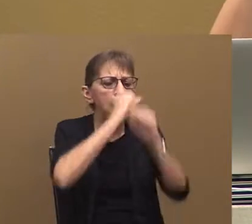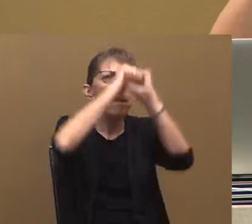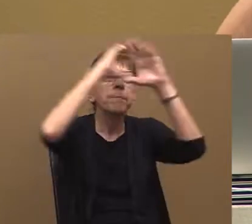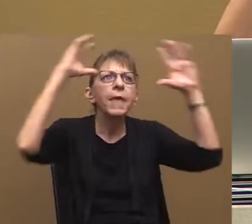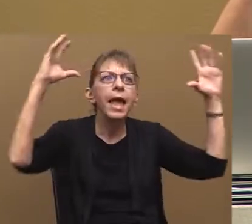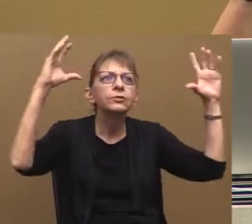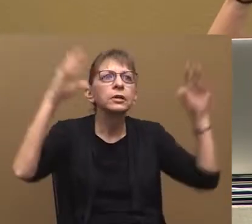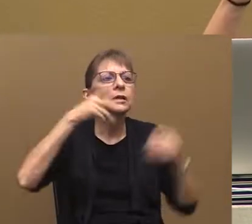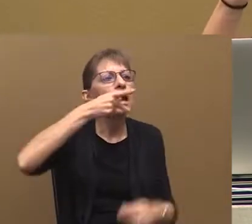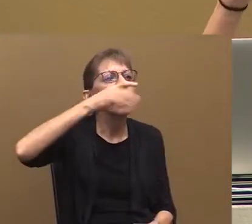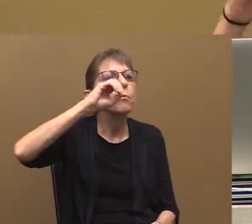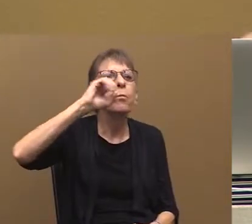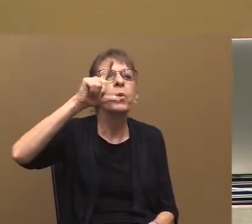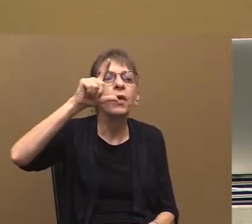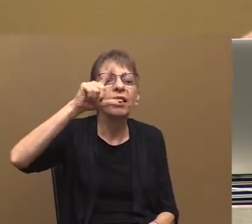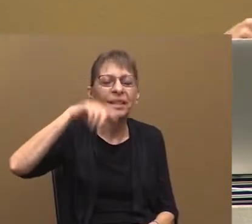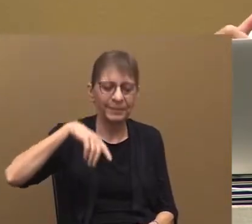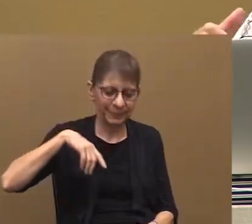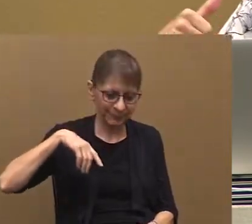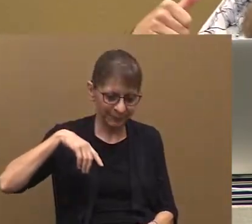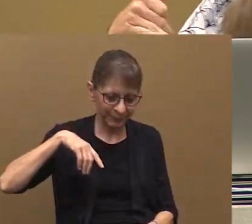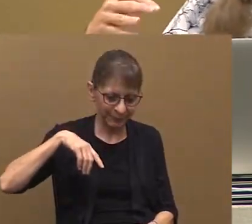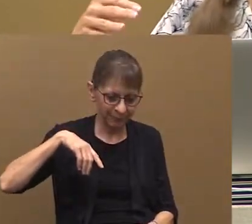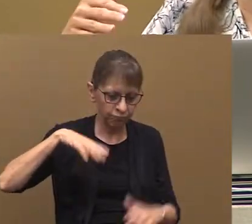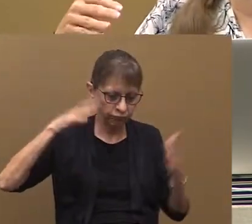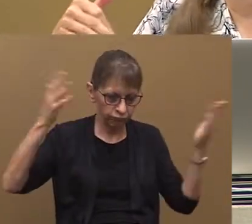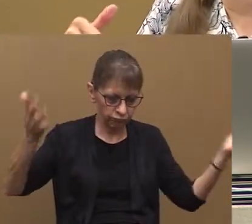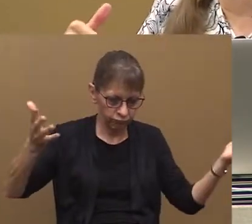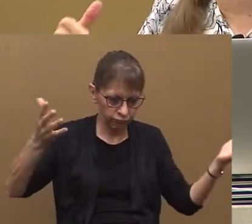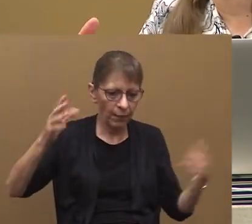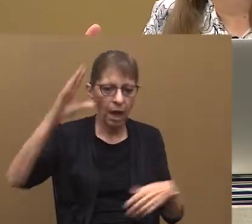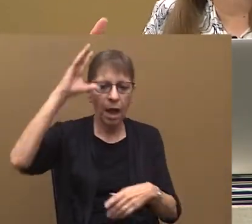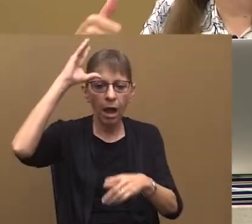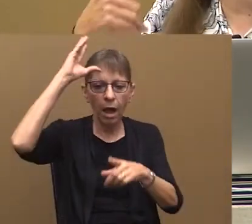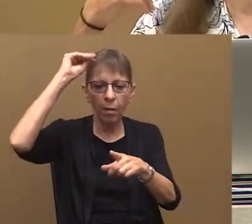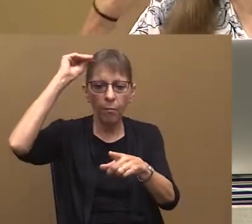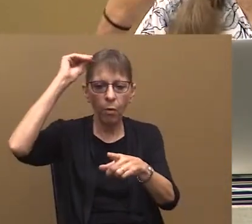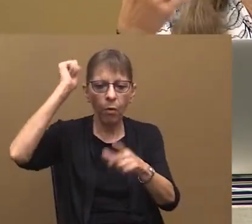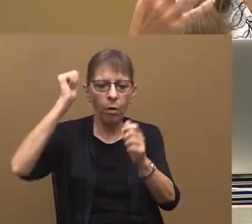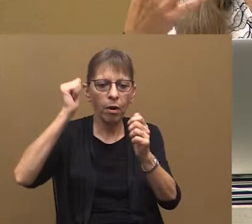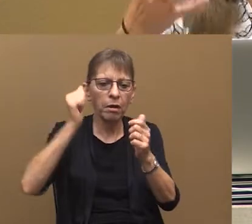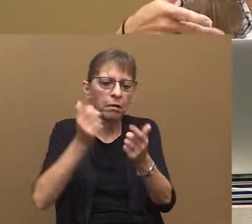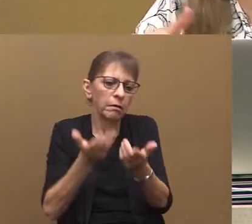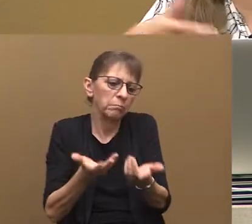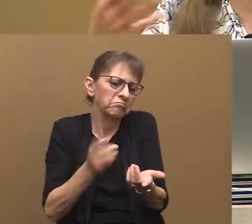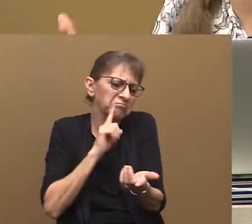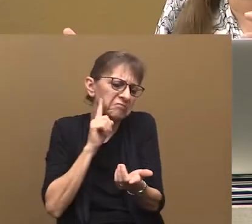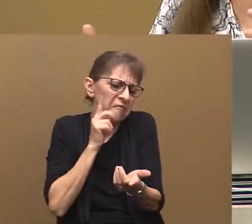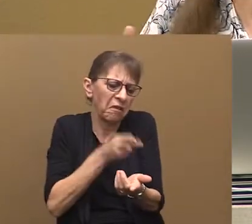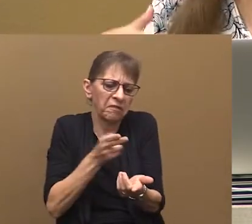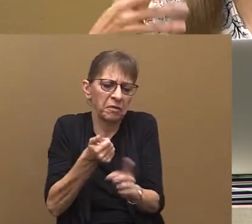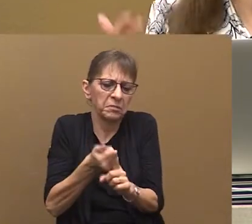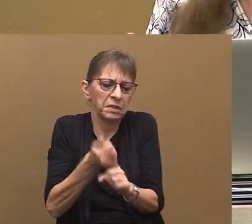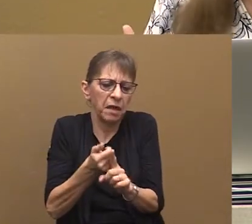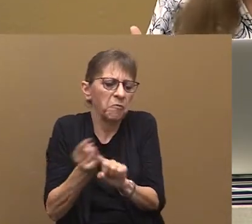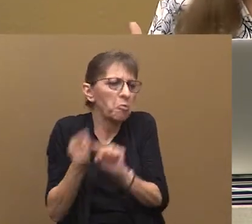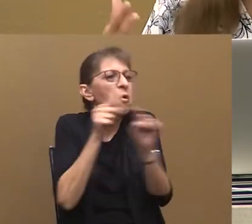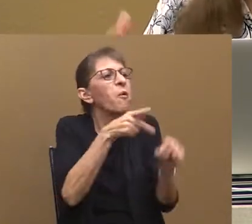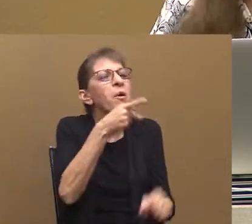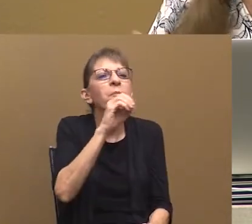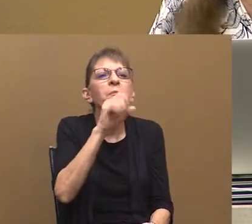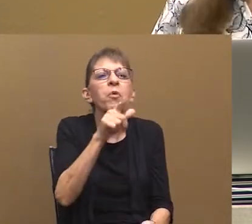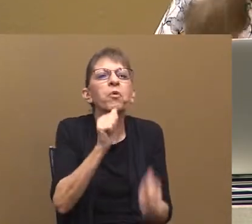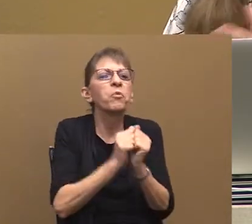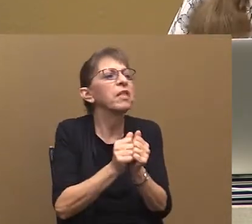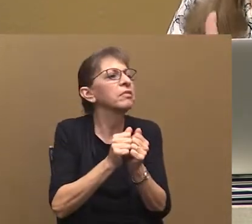imagine a pool and a boy with who's deaf or hard of hearing is going to